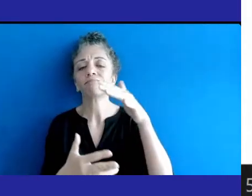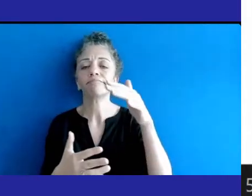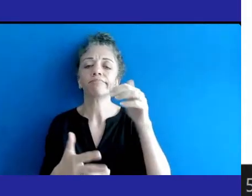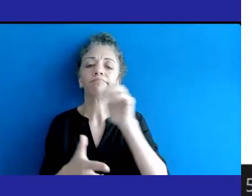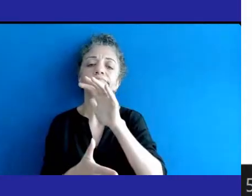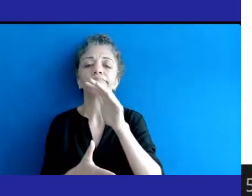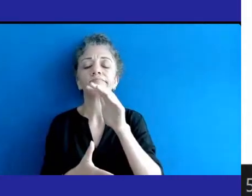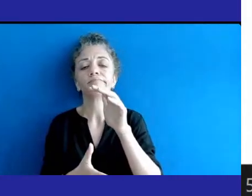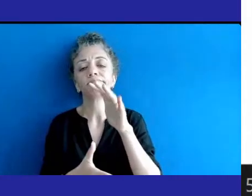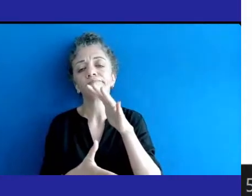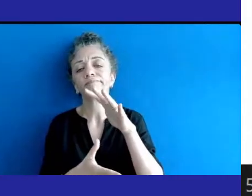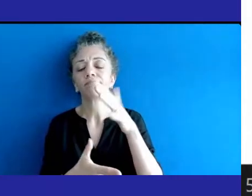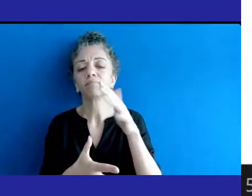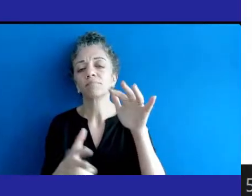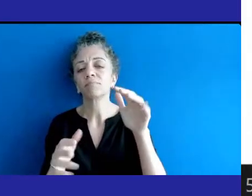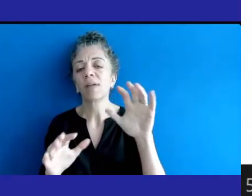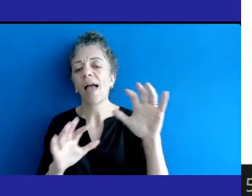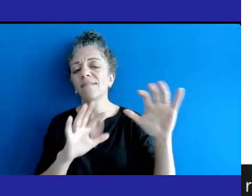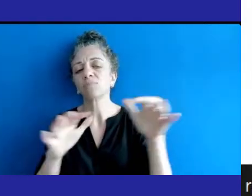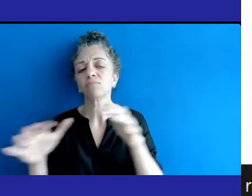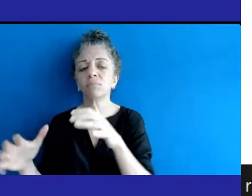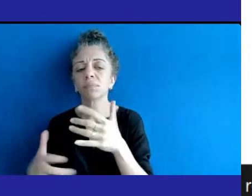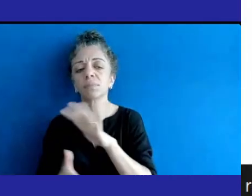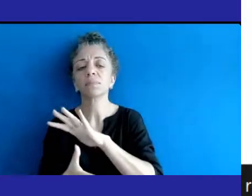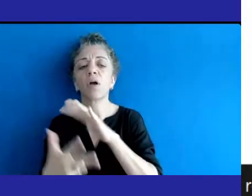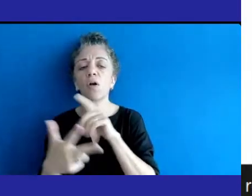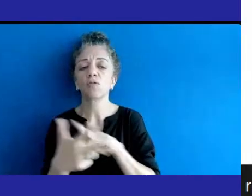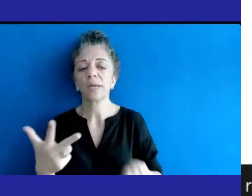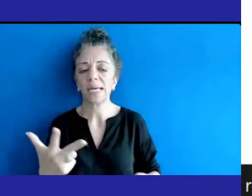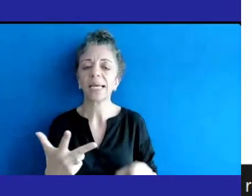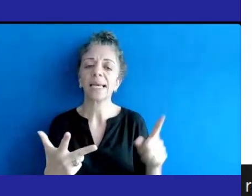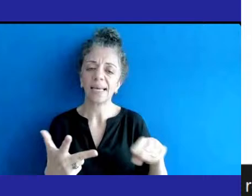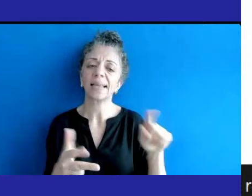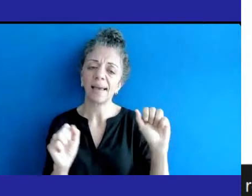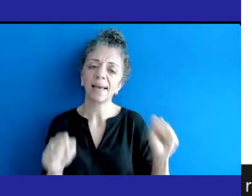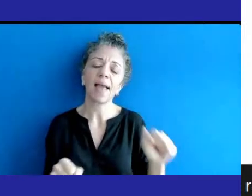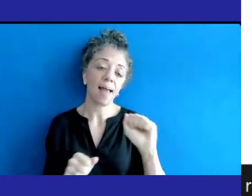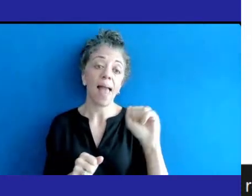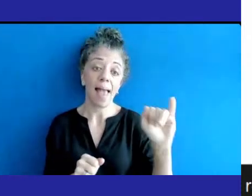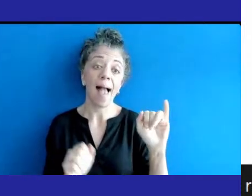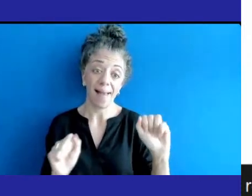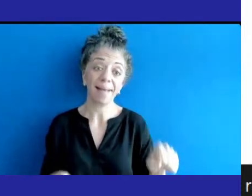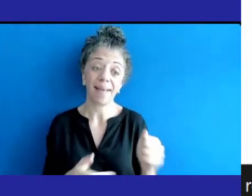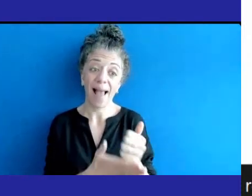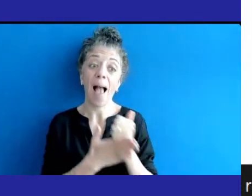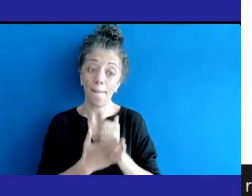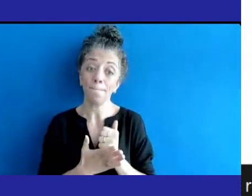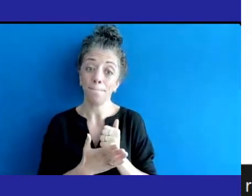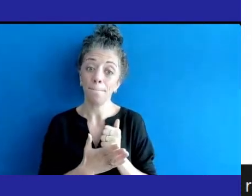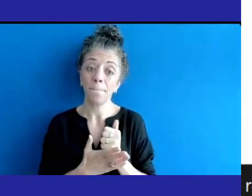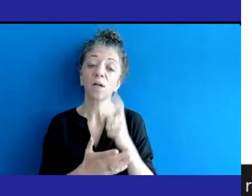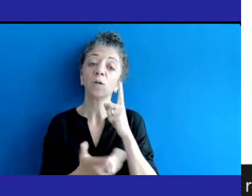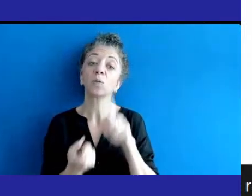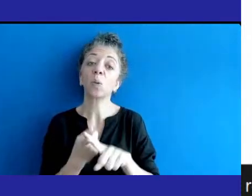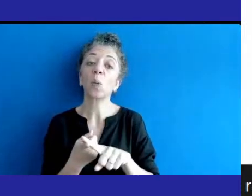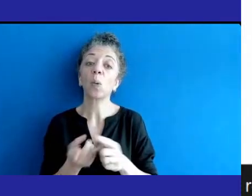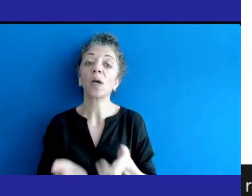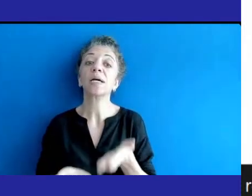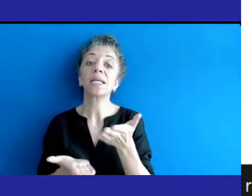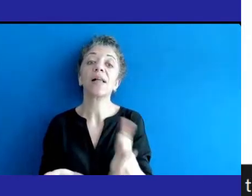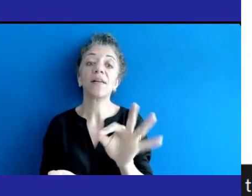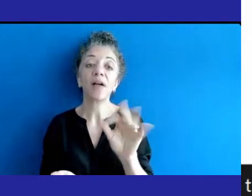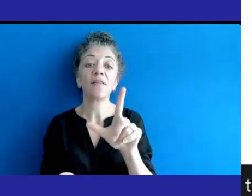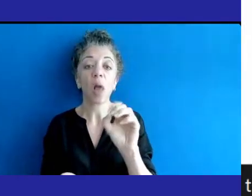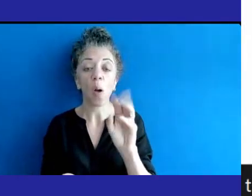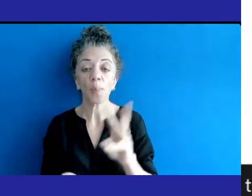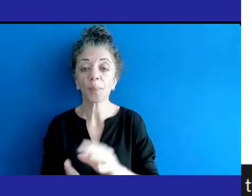us support in these aspects of the future of how we deliver on flow and capacity management. One is they can help us